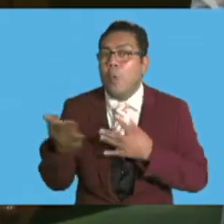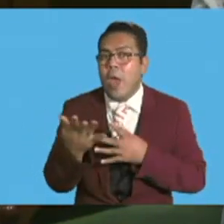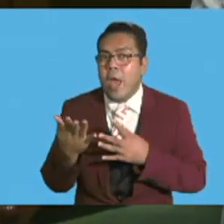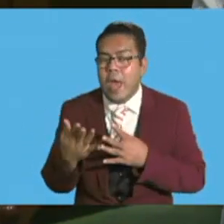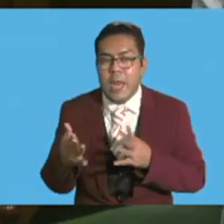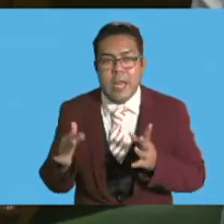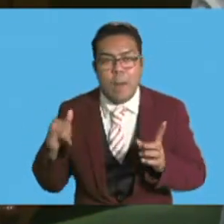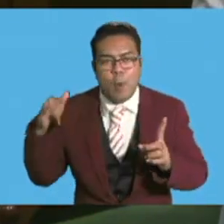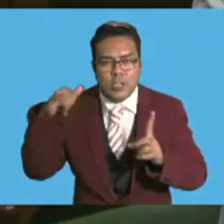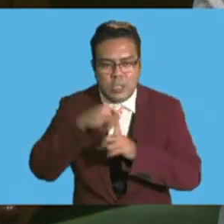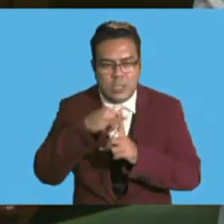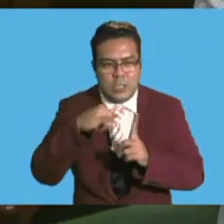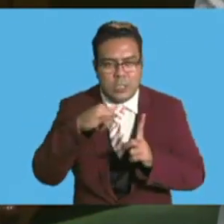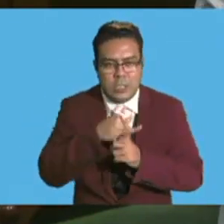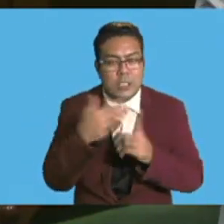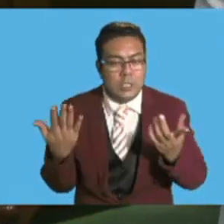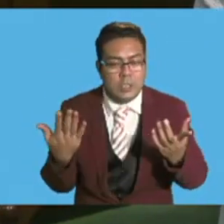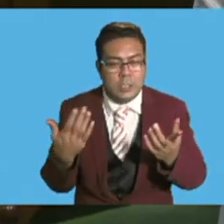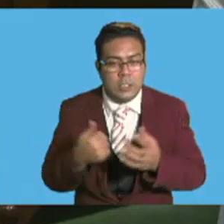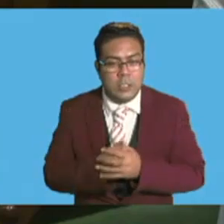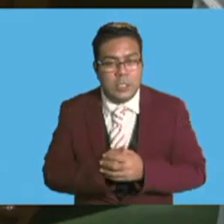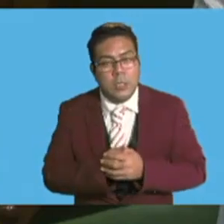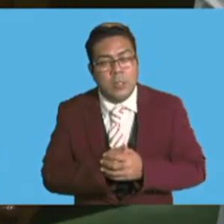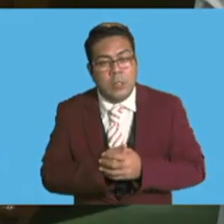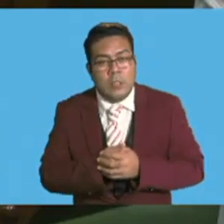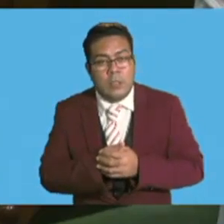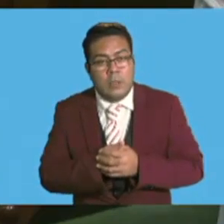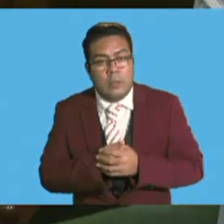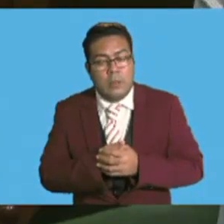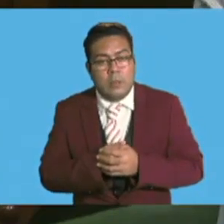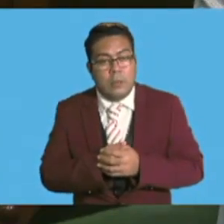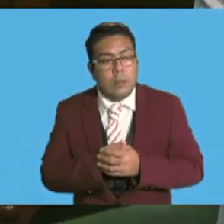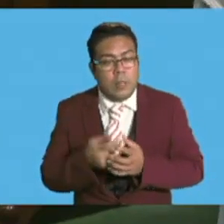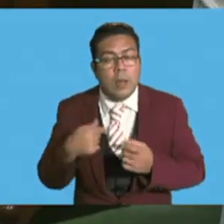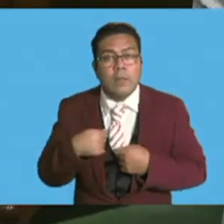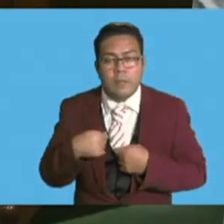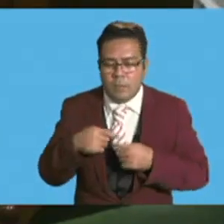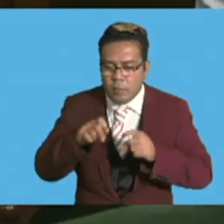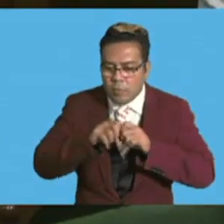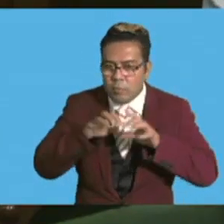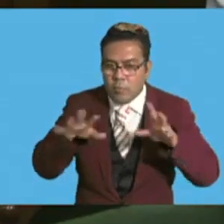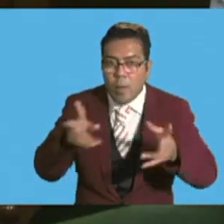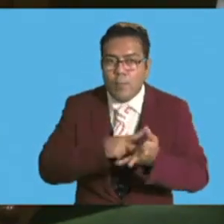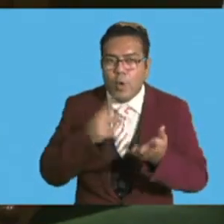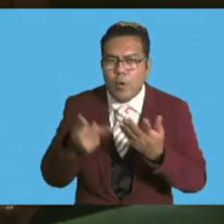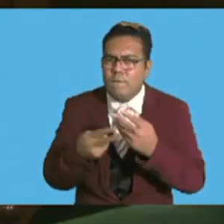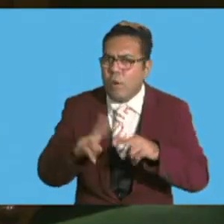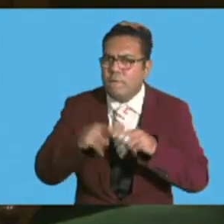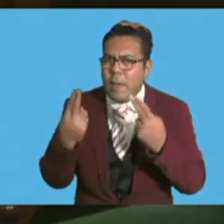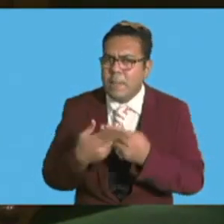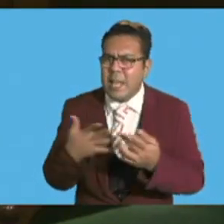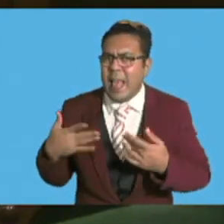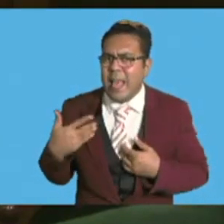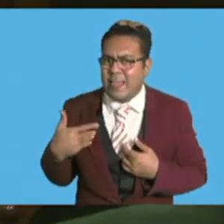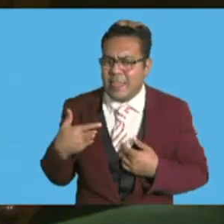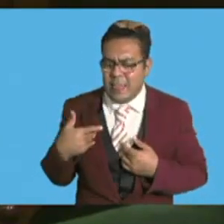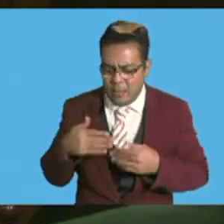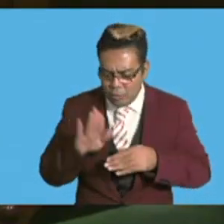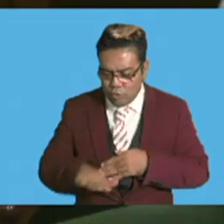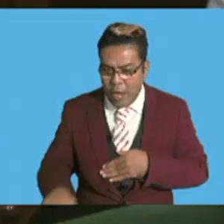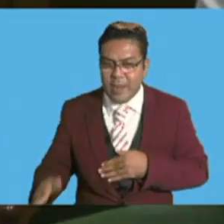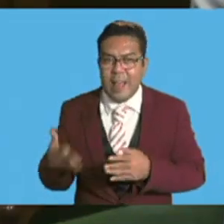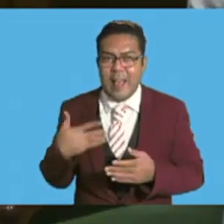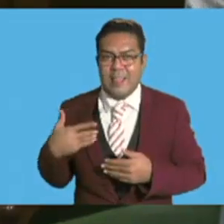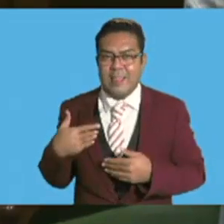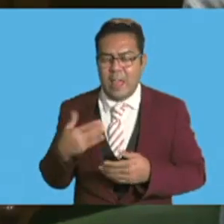our staff is in the continuous strengthening of preventive outreach programs related to family health, adolescent health, child